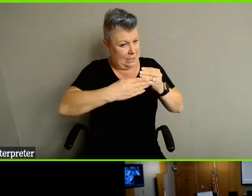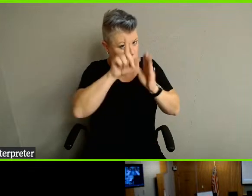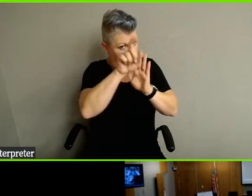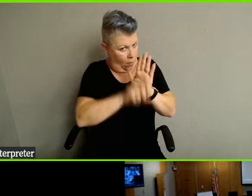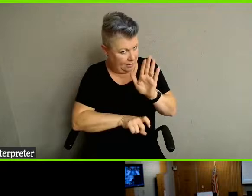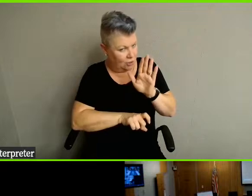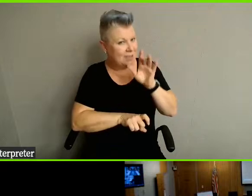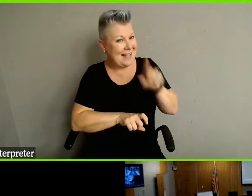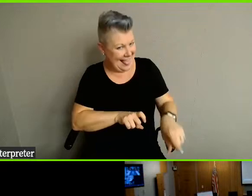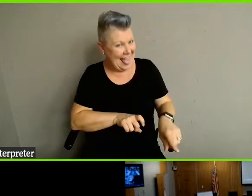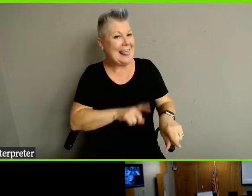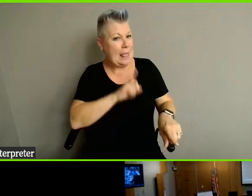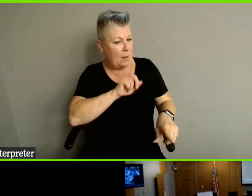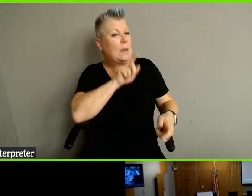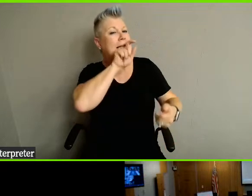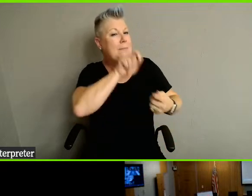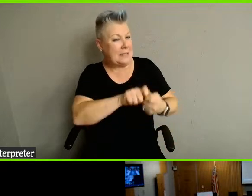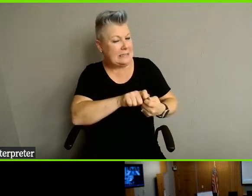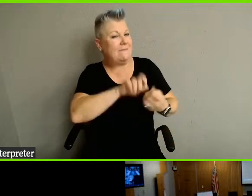for